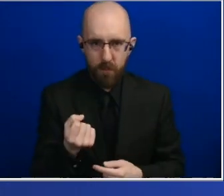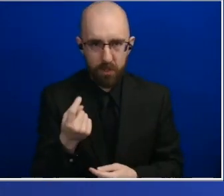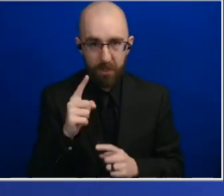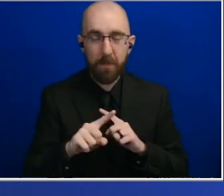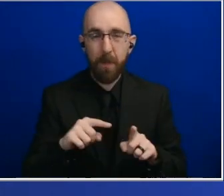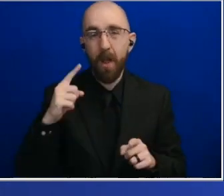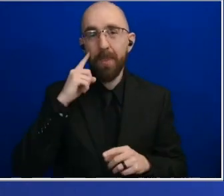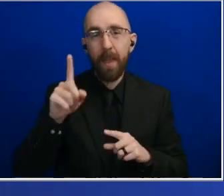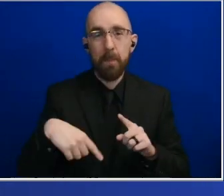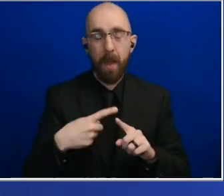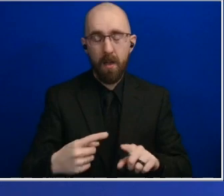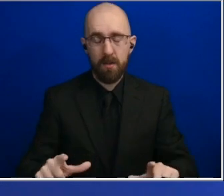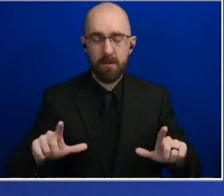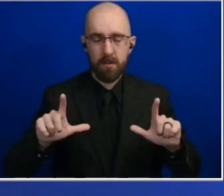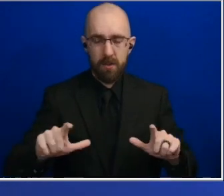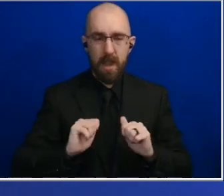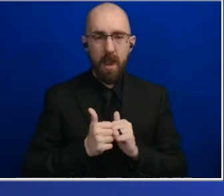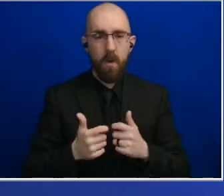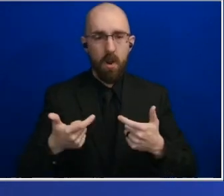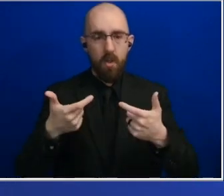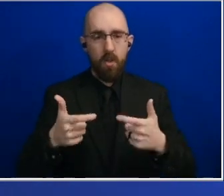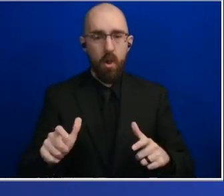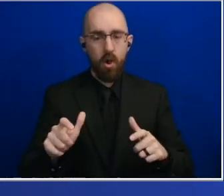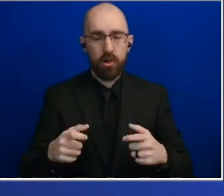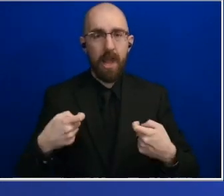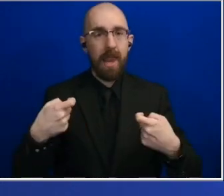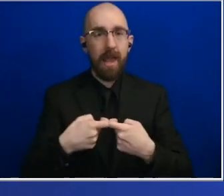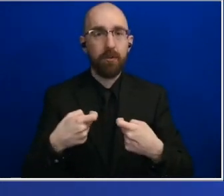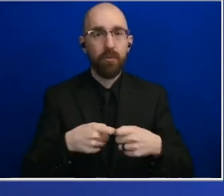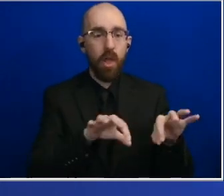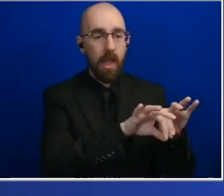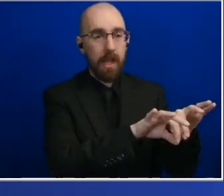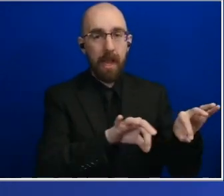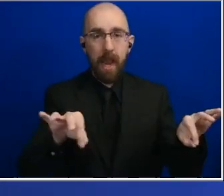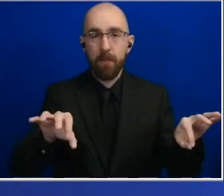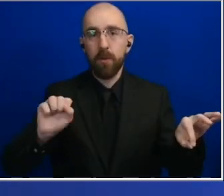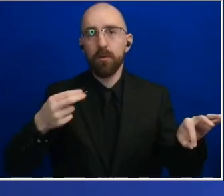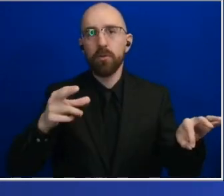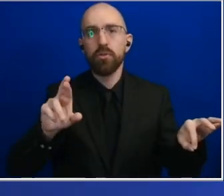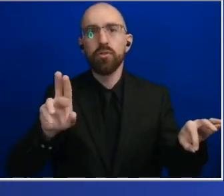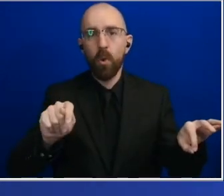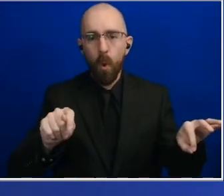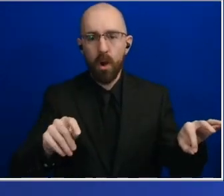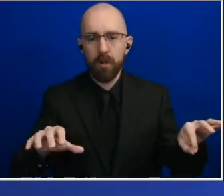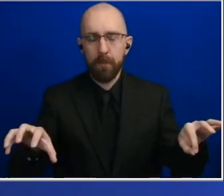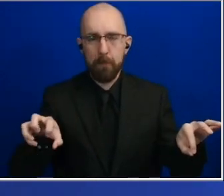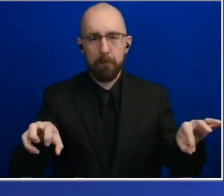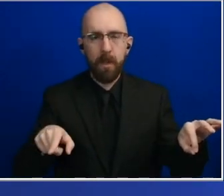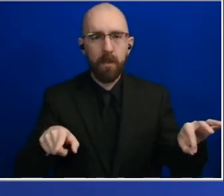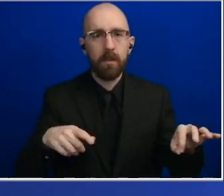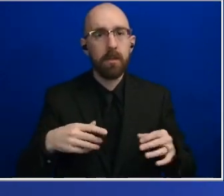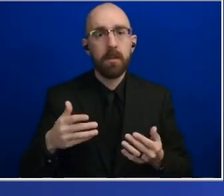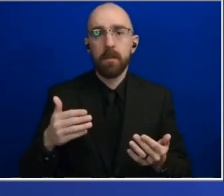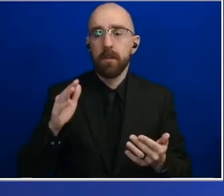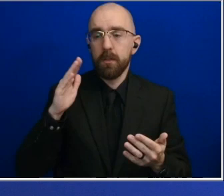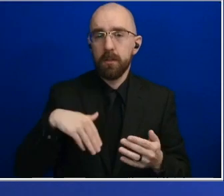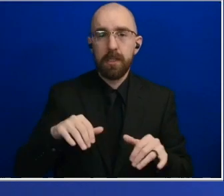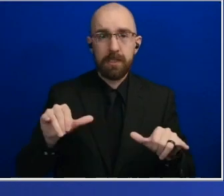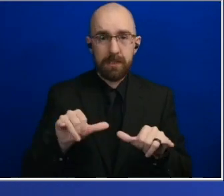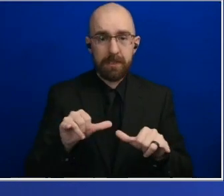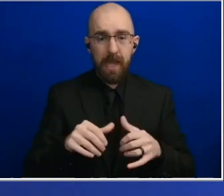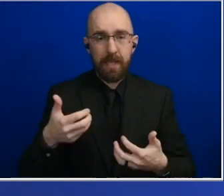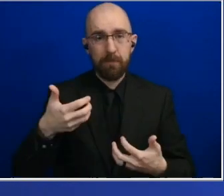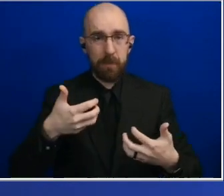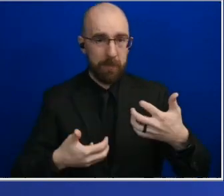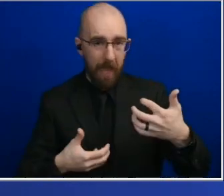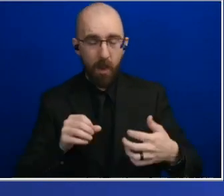how a large electrical cable can be shorted out just so easy, we know that even if there's a size mismatch, and even if there's sensory